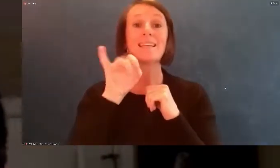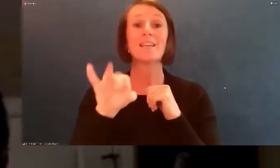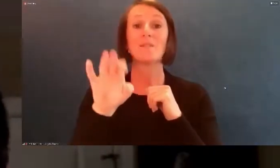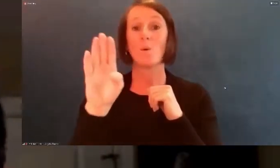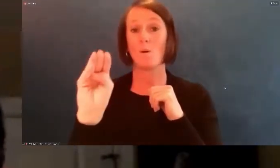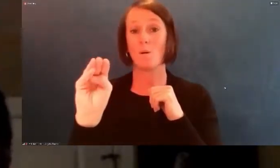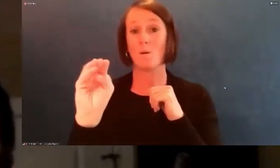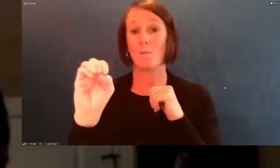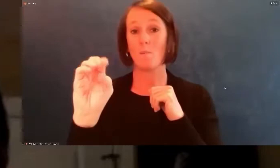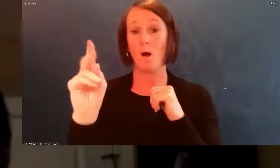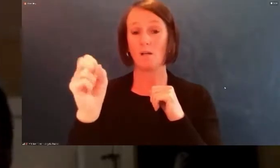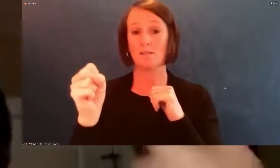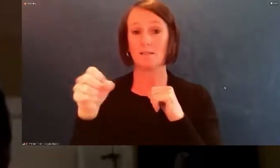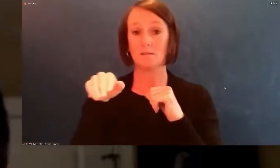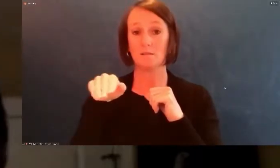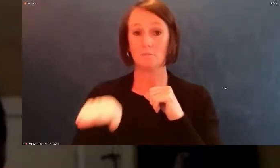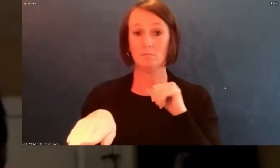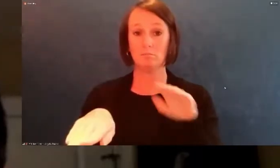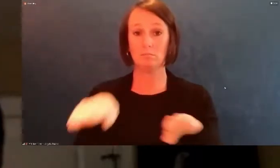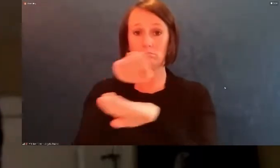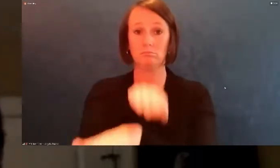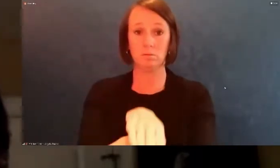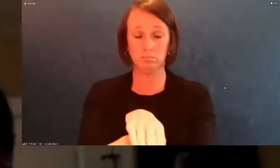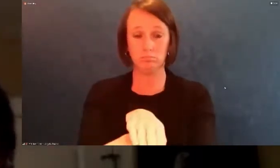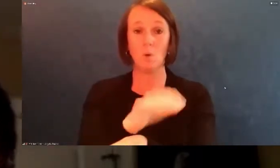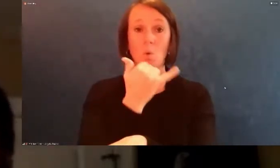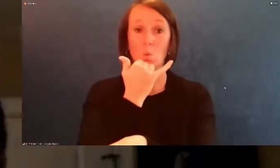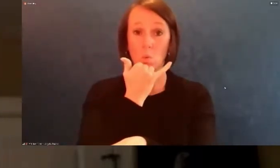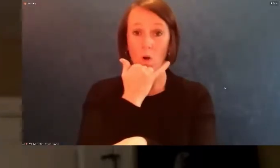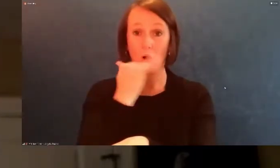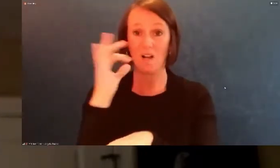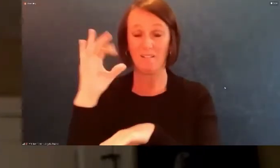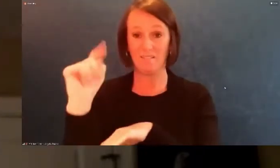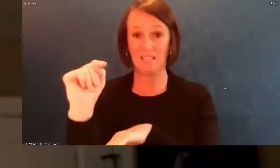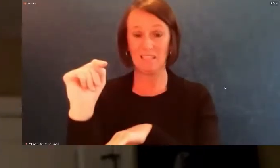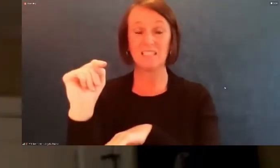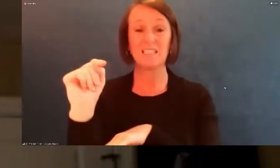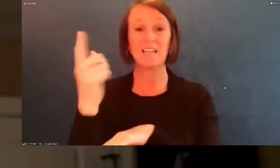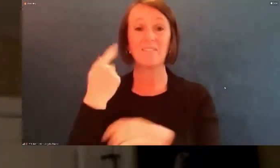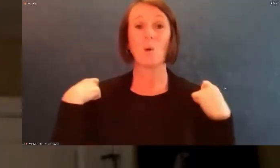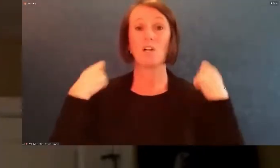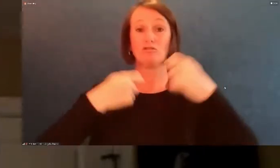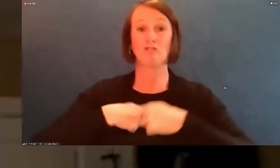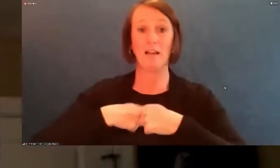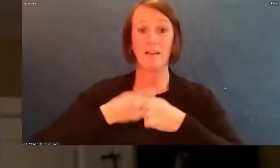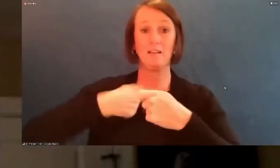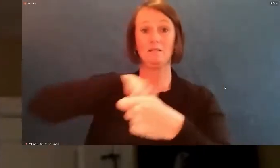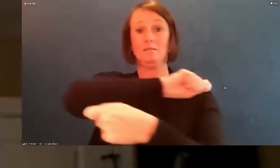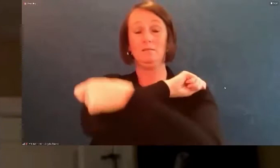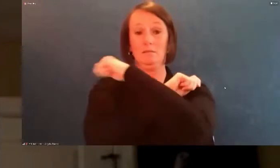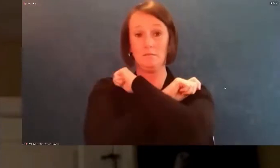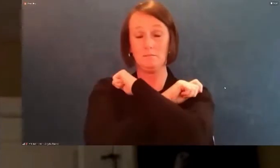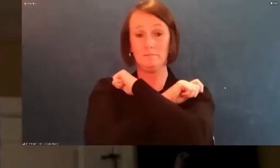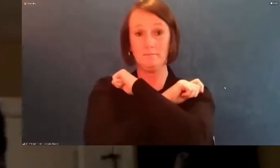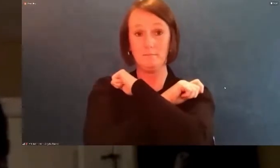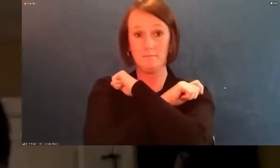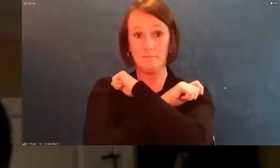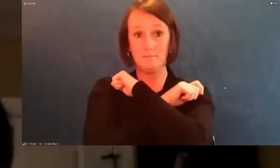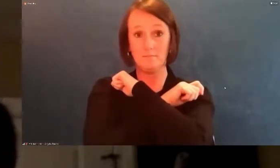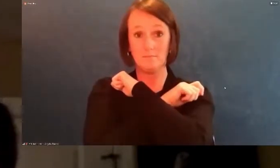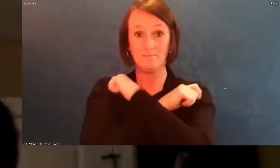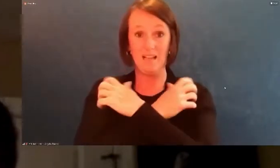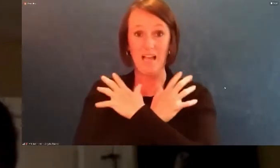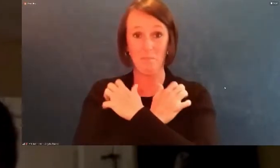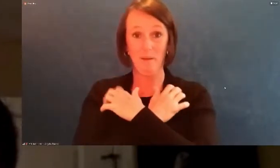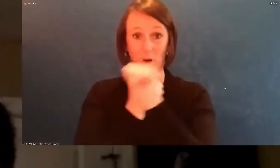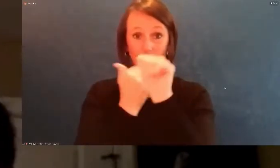turn your jacket inside out and backwards, a bear will follow you home? Isn't that something? Now, I wonder how